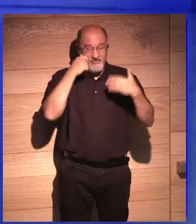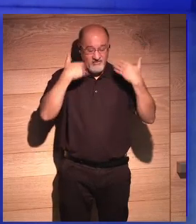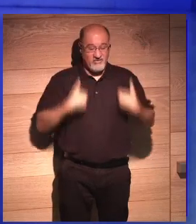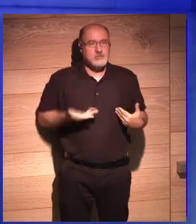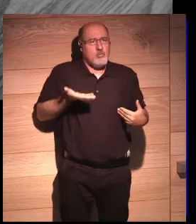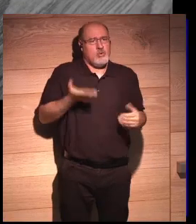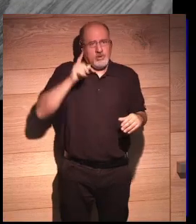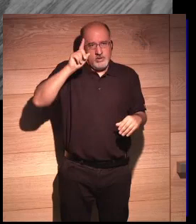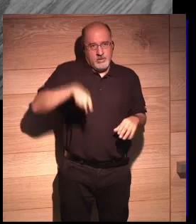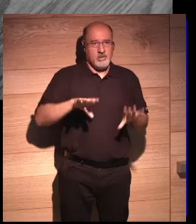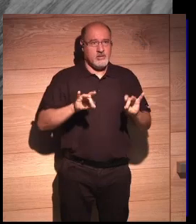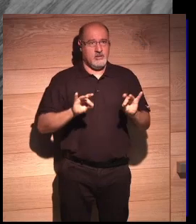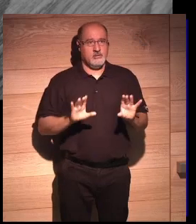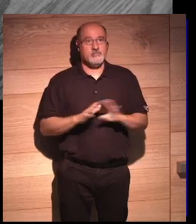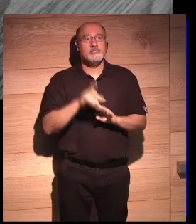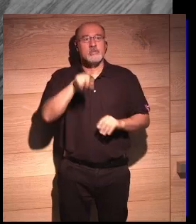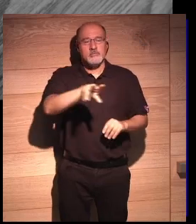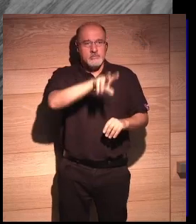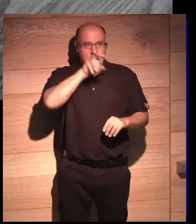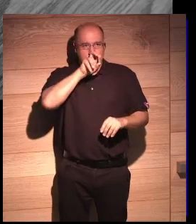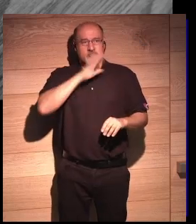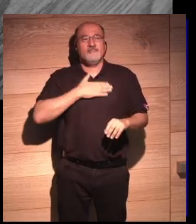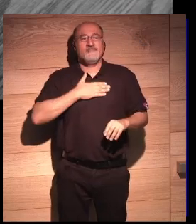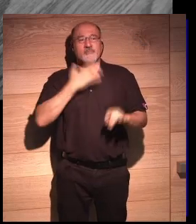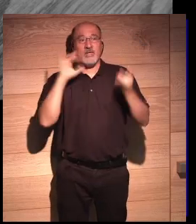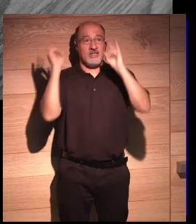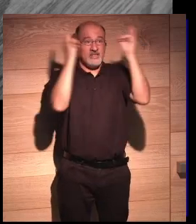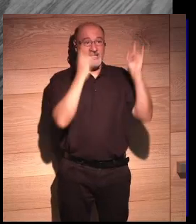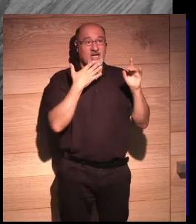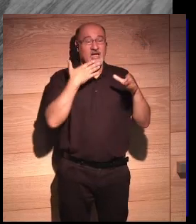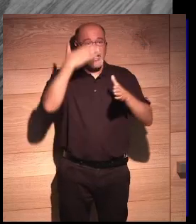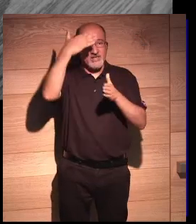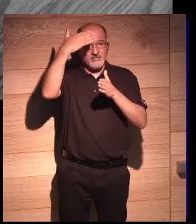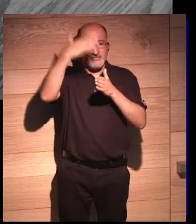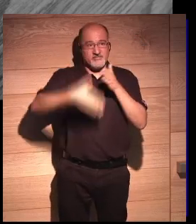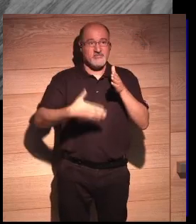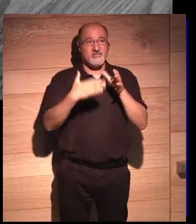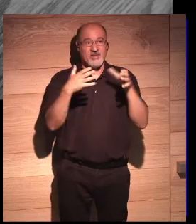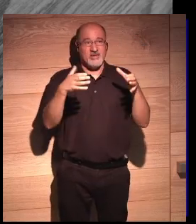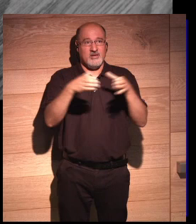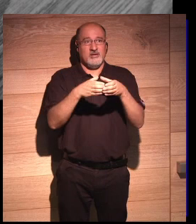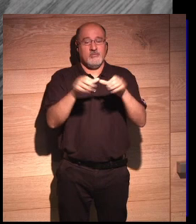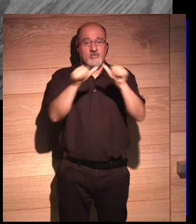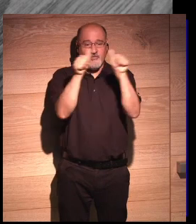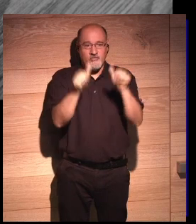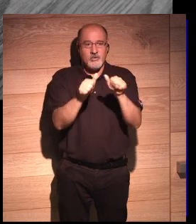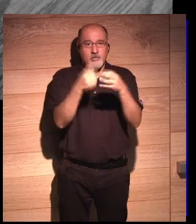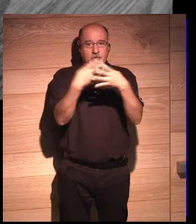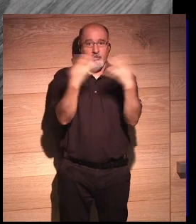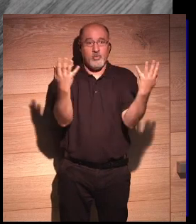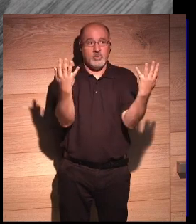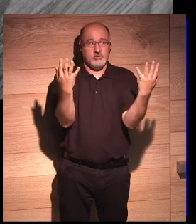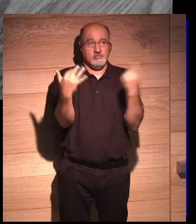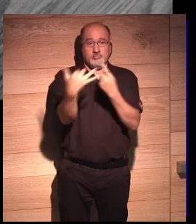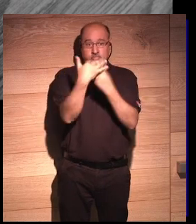sense of smell. For Treehugger, we took the learnings of how audiences behaved with In the Eyes of the Animal and